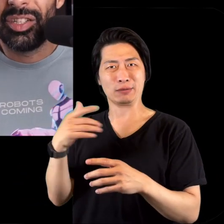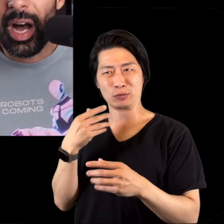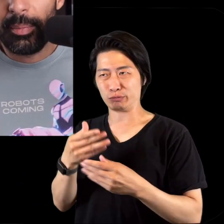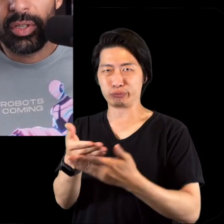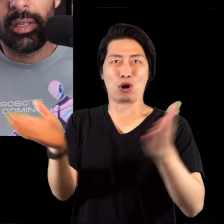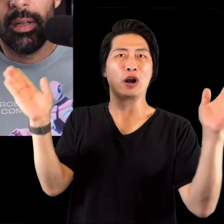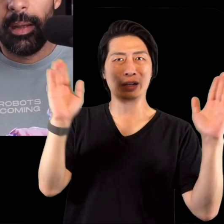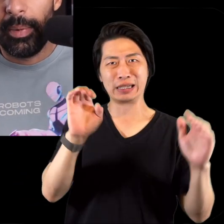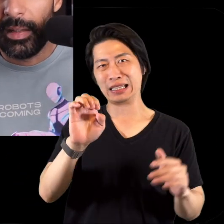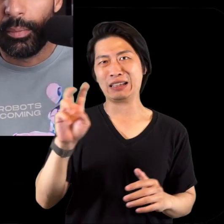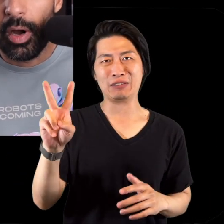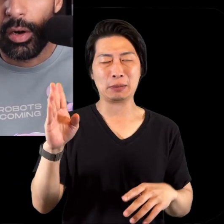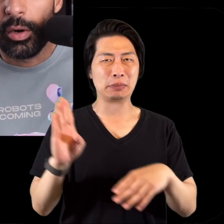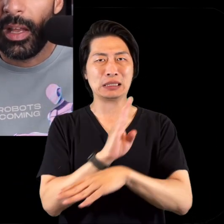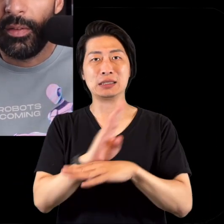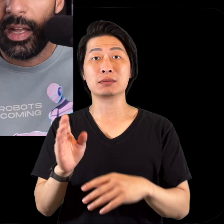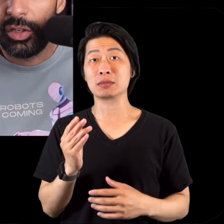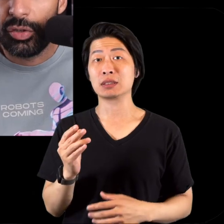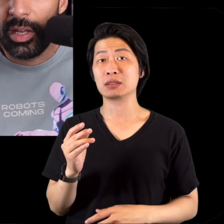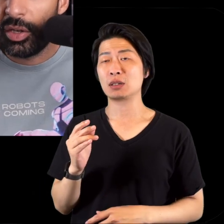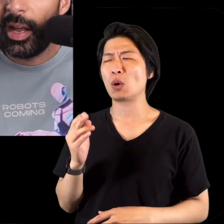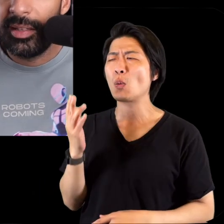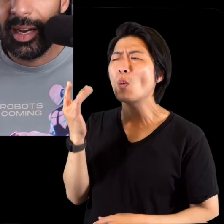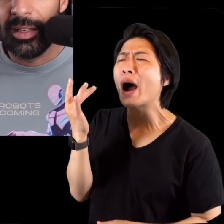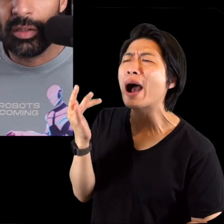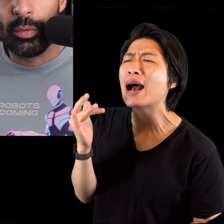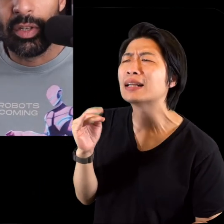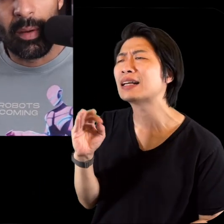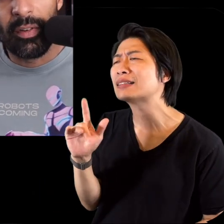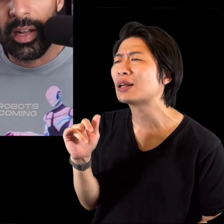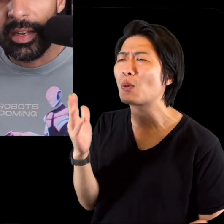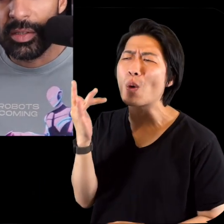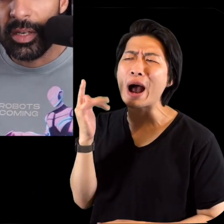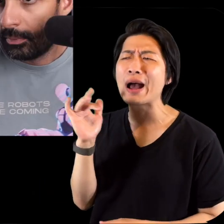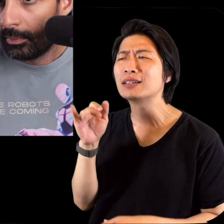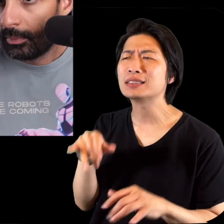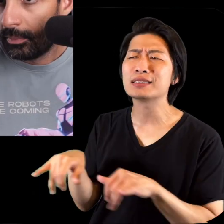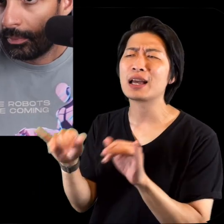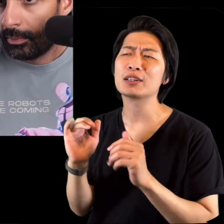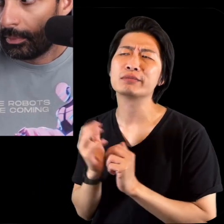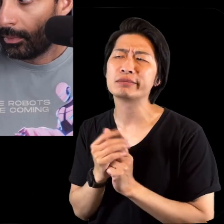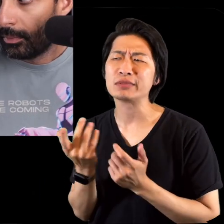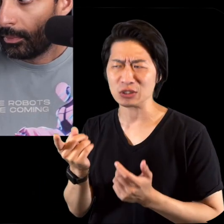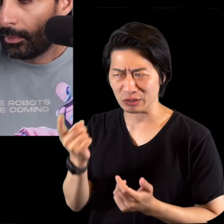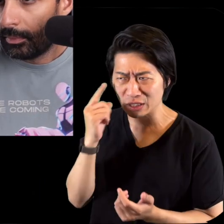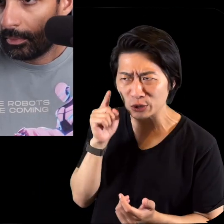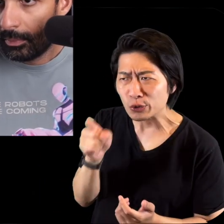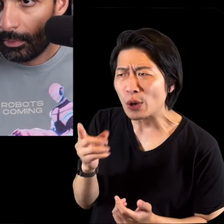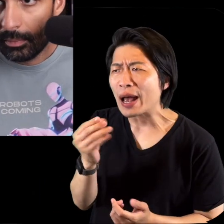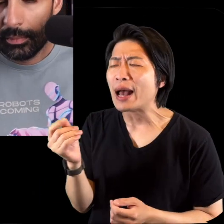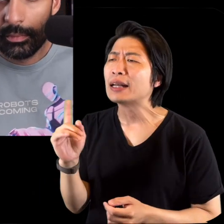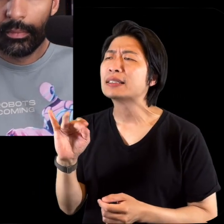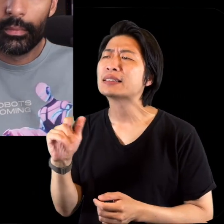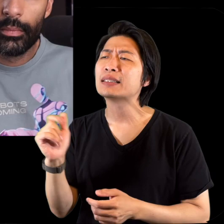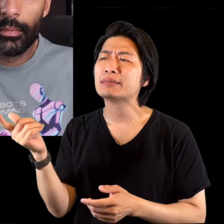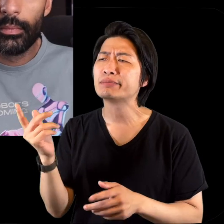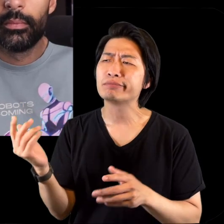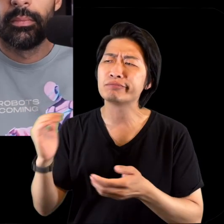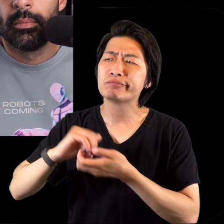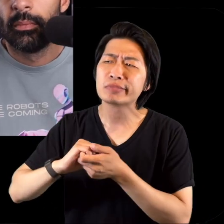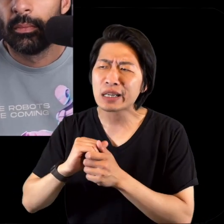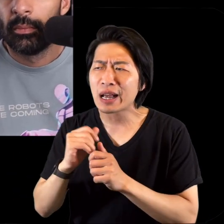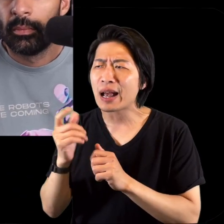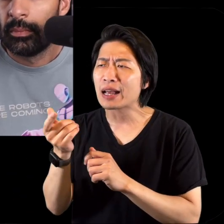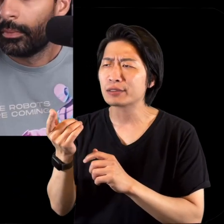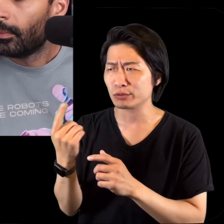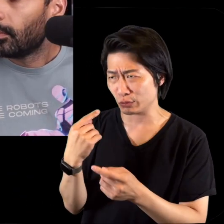really this adoption by the broader EV industry. Let's go ahead and take a listen to what Jim Farley has to say. Why Tesla? Why this standard? And do you think by you